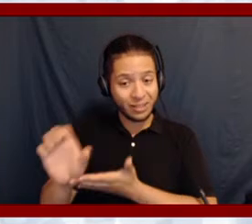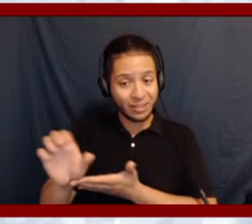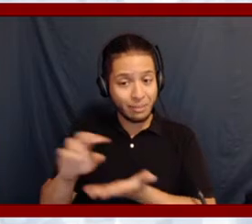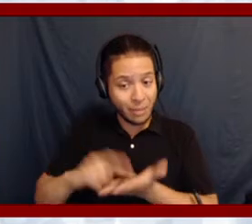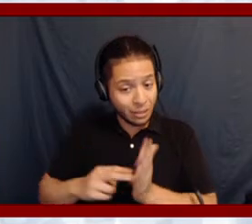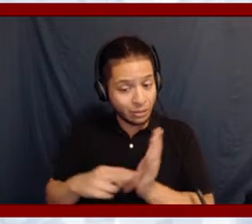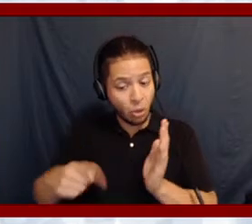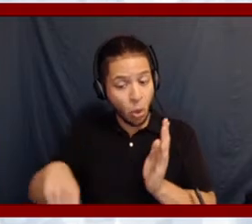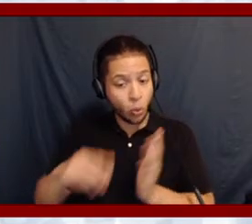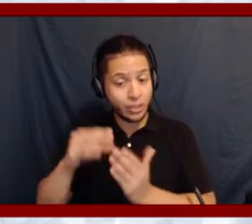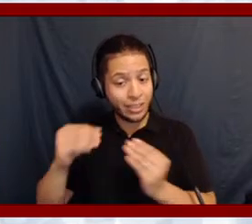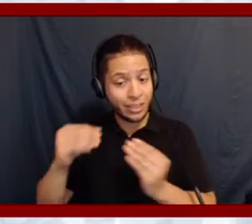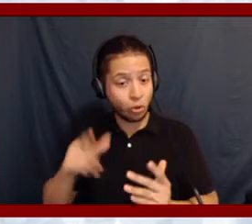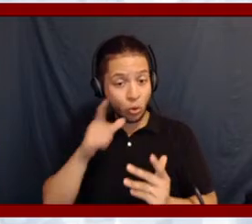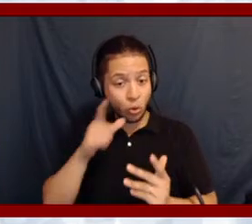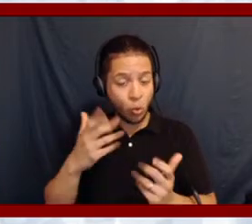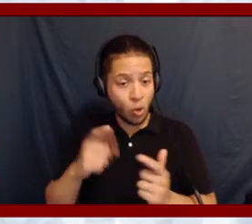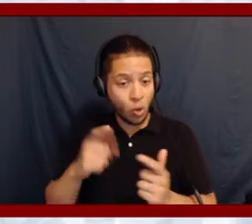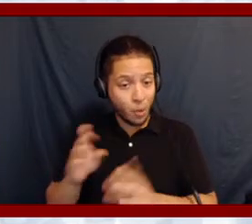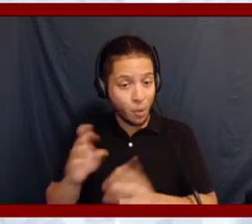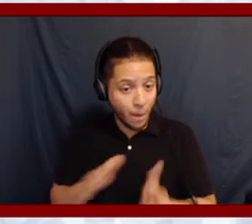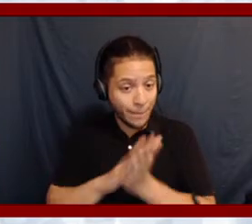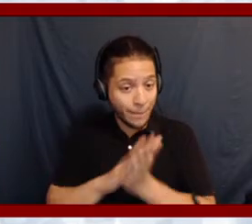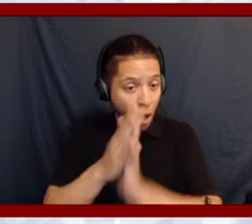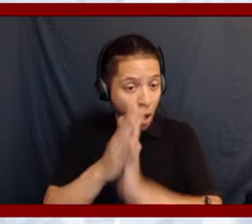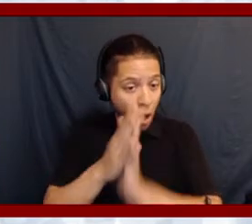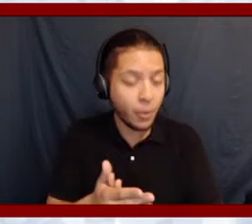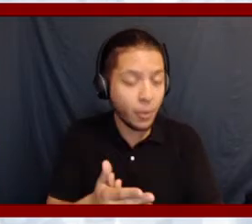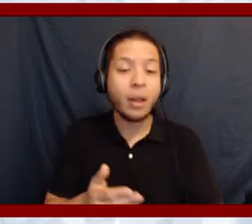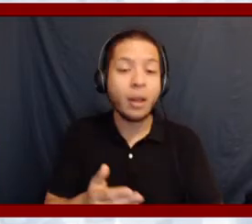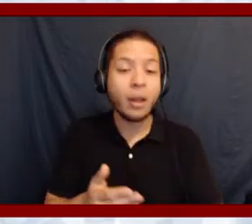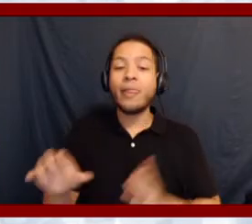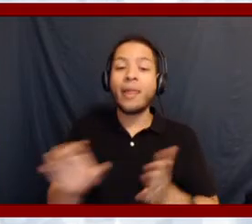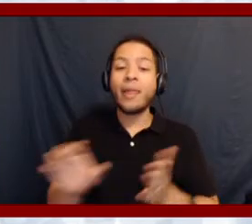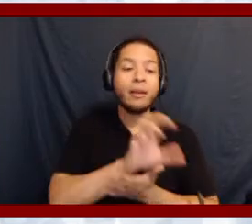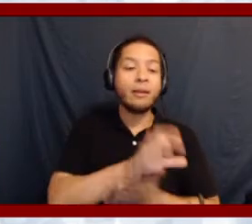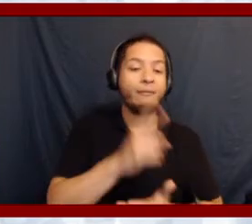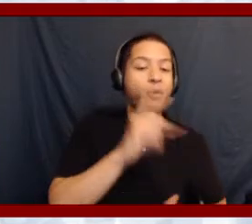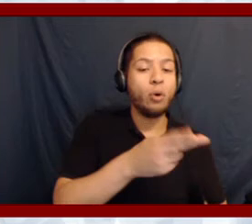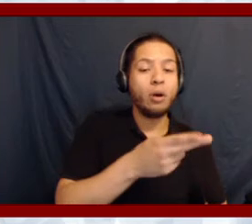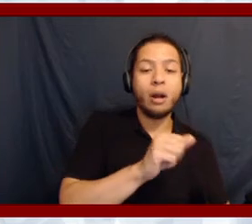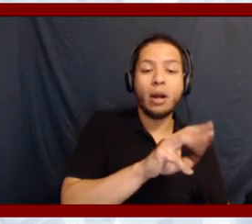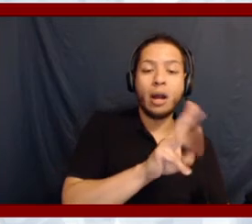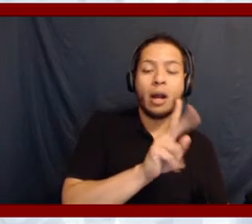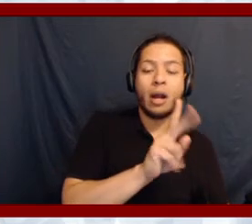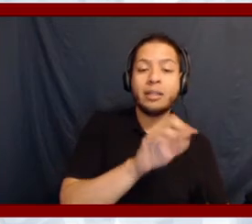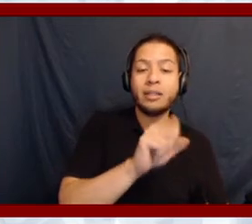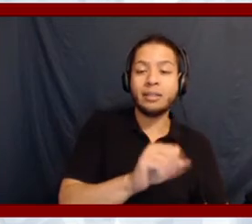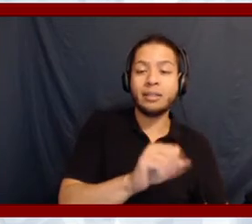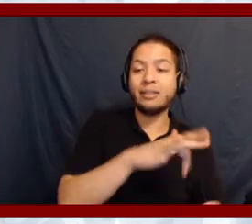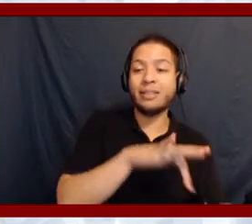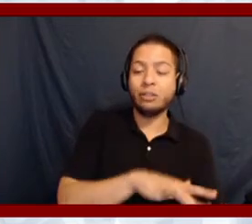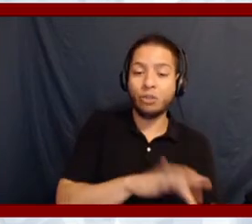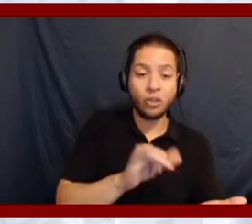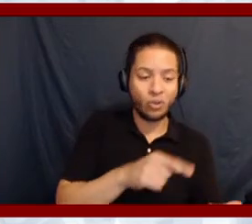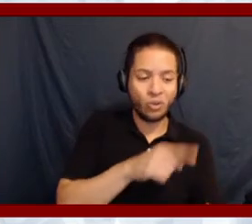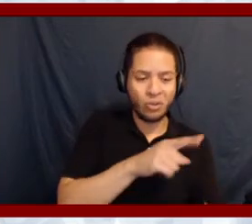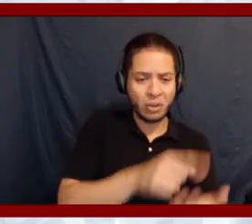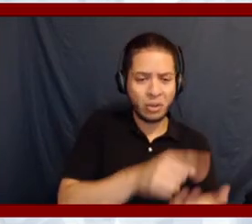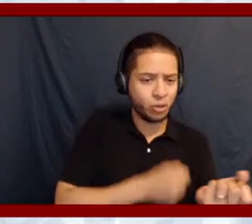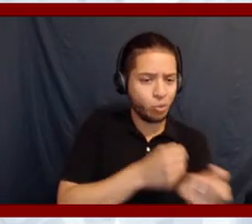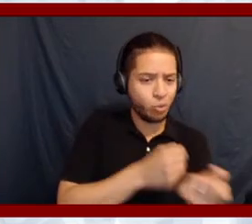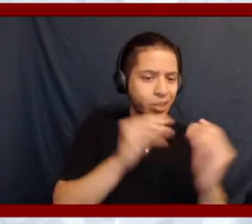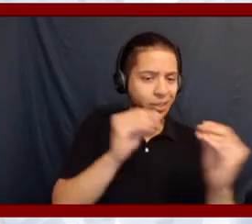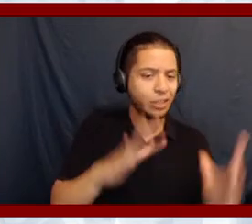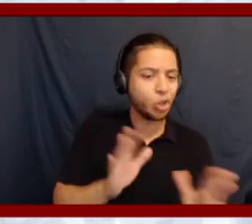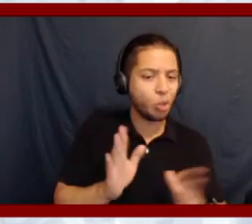and $60 million for the Augustus Hawkins Center for Excellence programming to support teacher preparation programs at HBCUs and MSIs